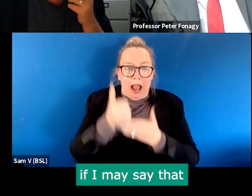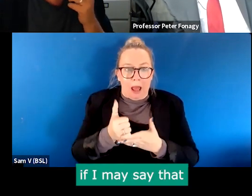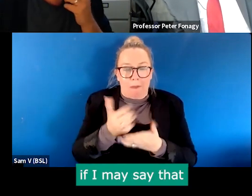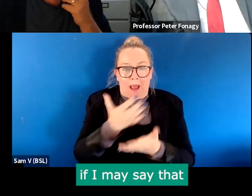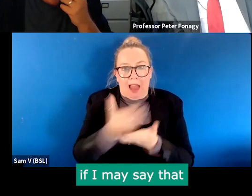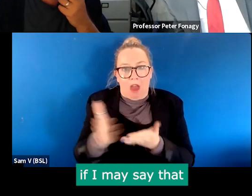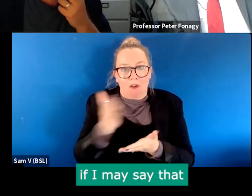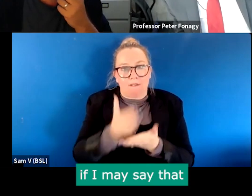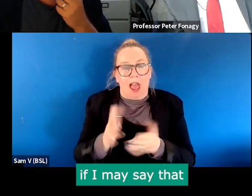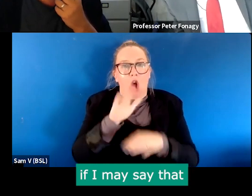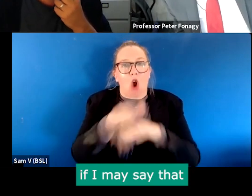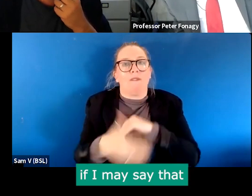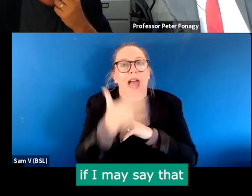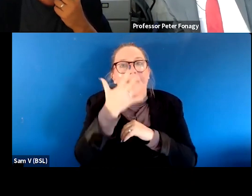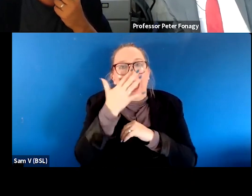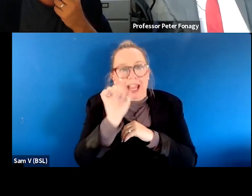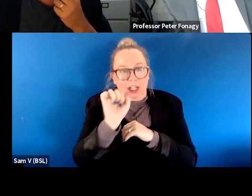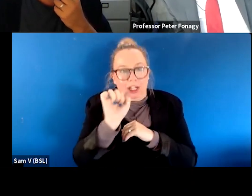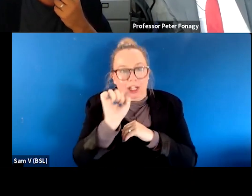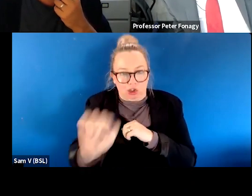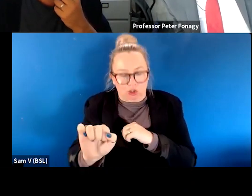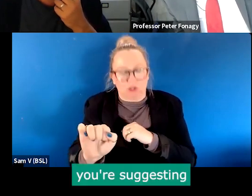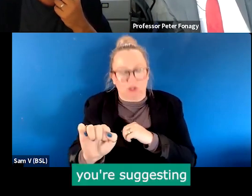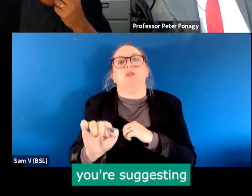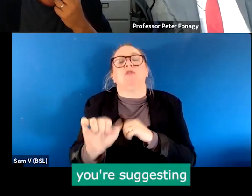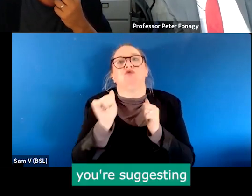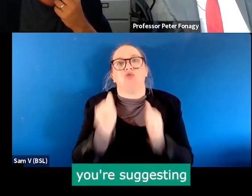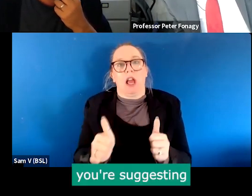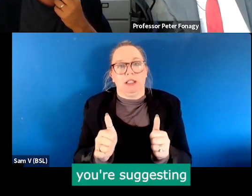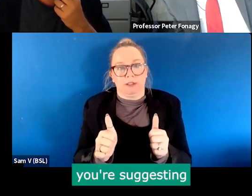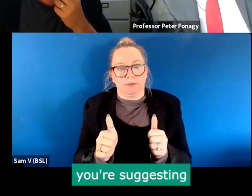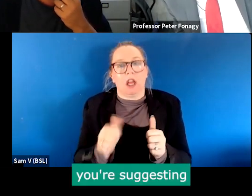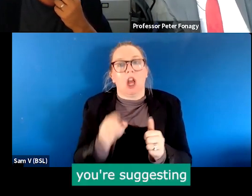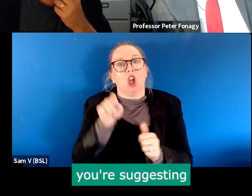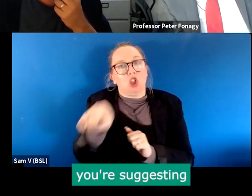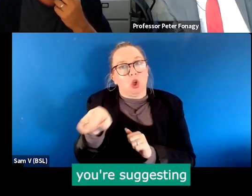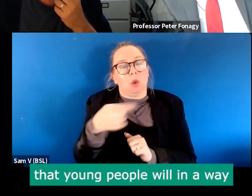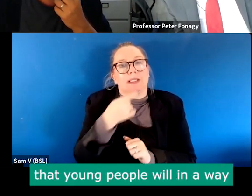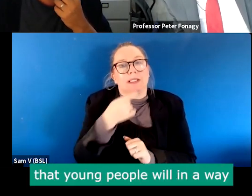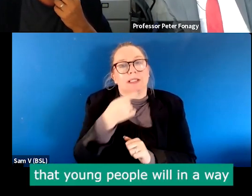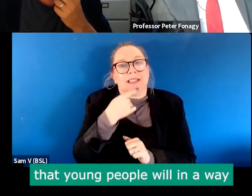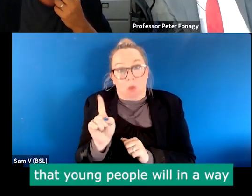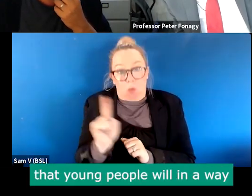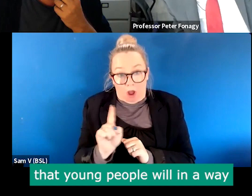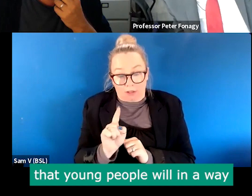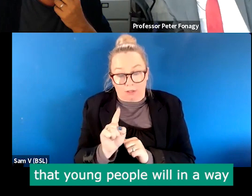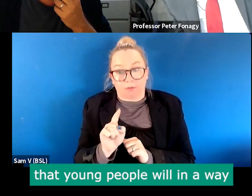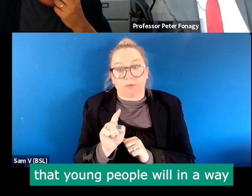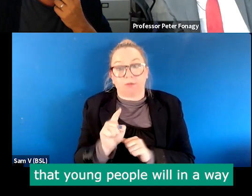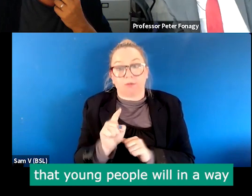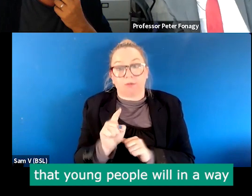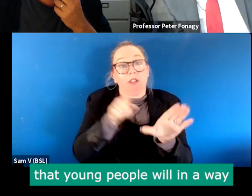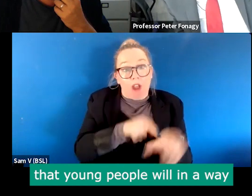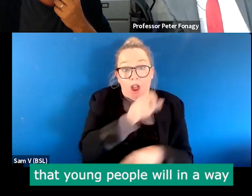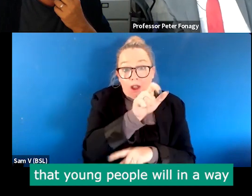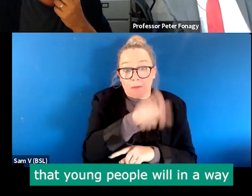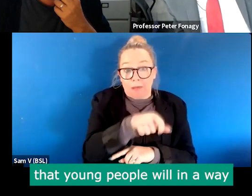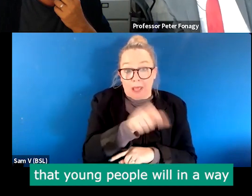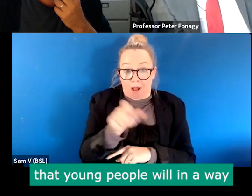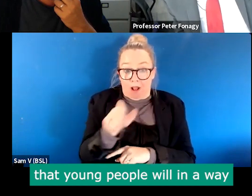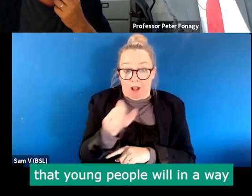say, that you're suggesting that young people